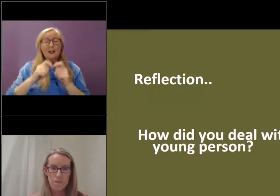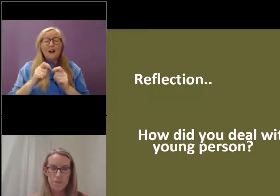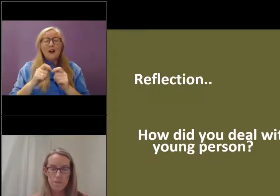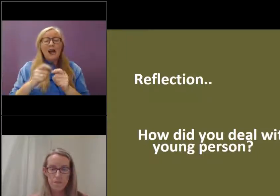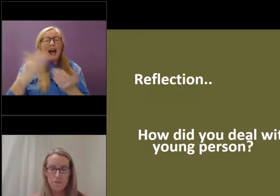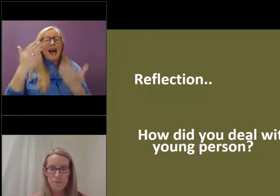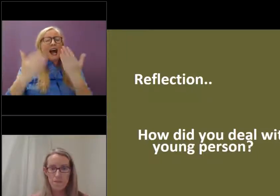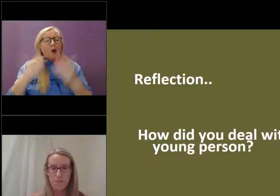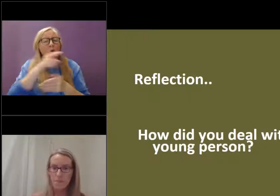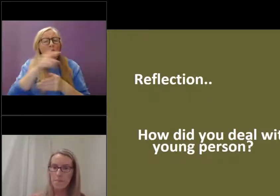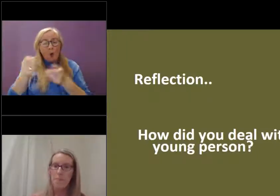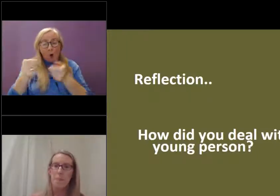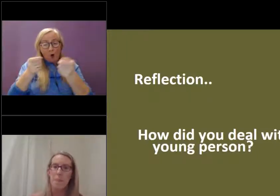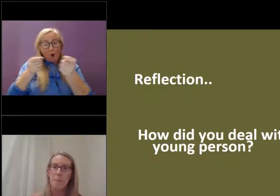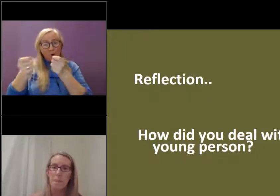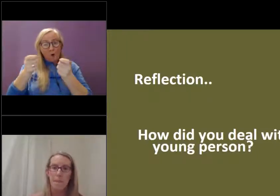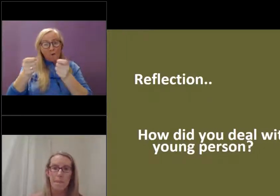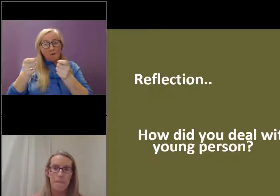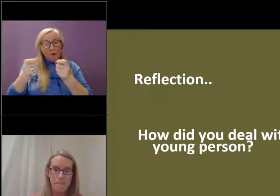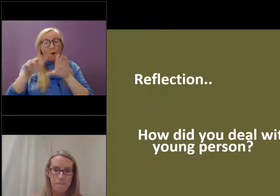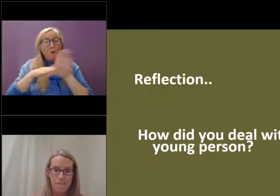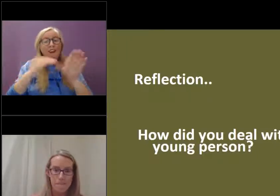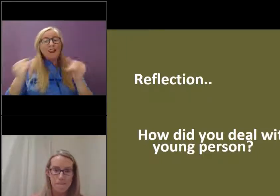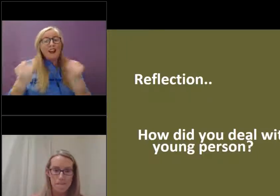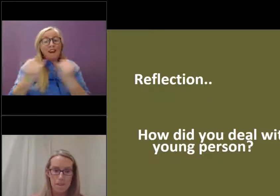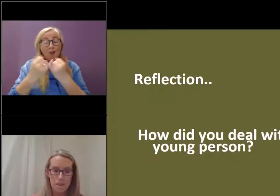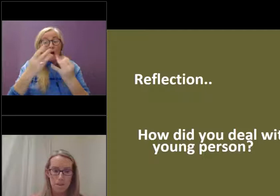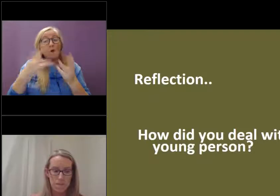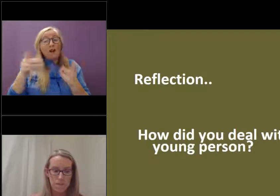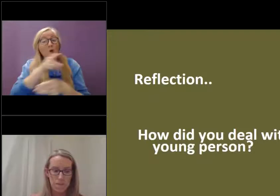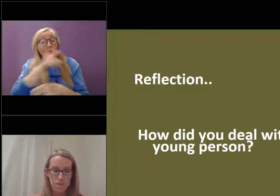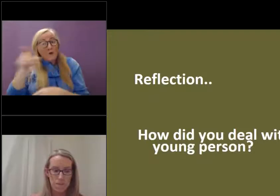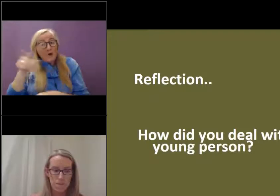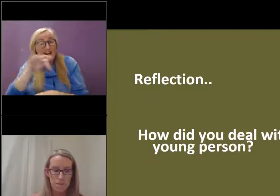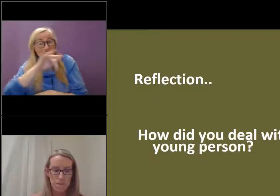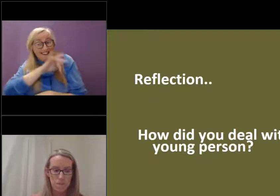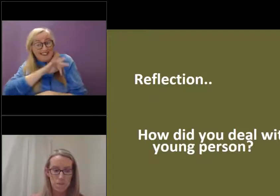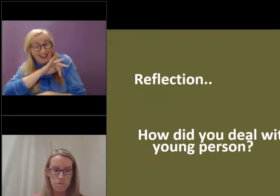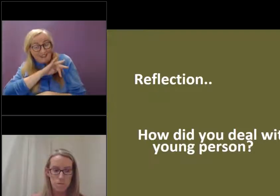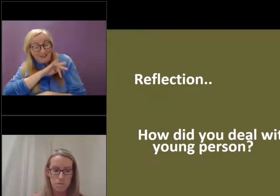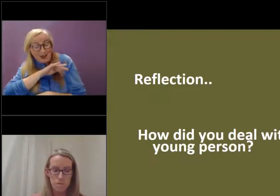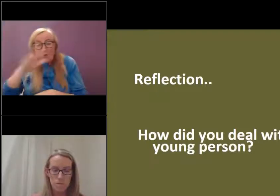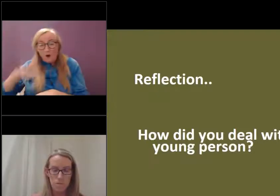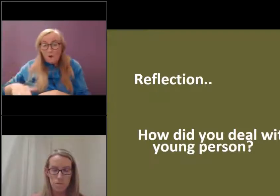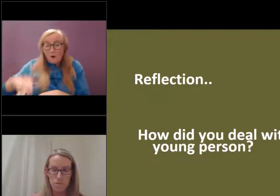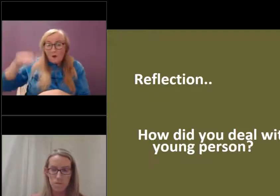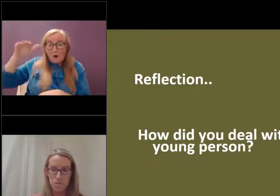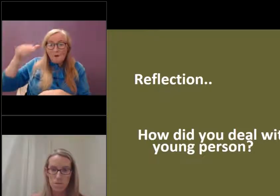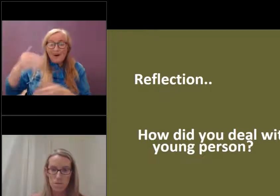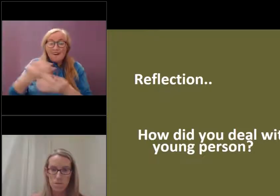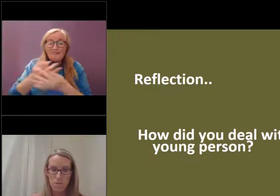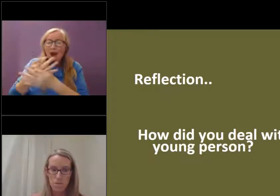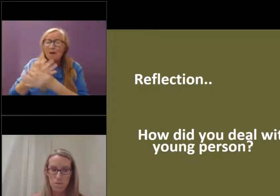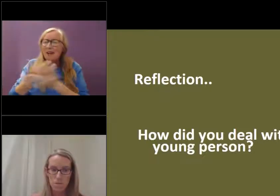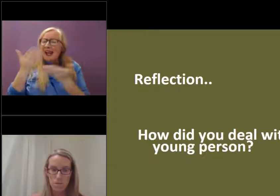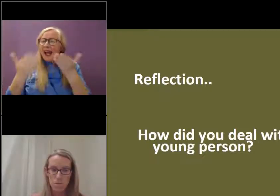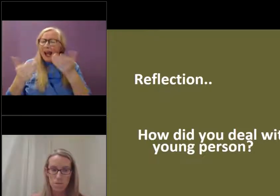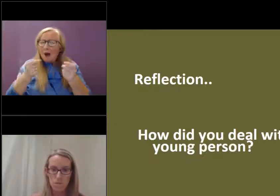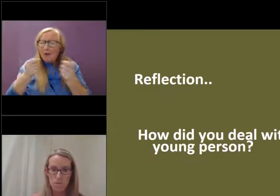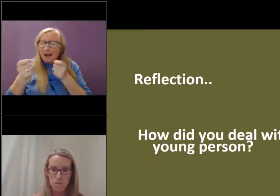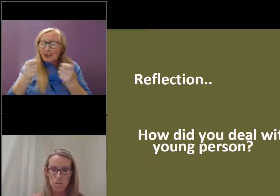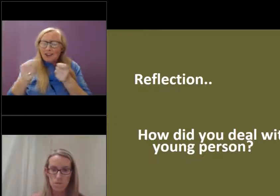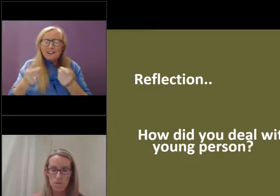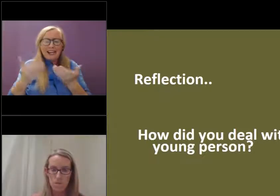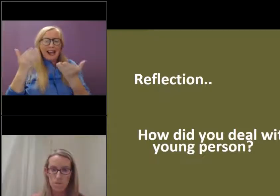person? When you were younger or when you were living at home with family members, how did you manage this? How did you approach